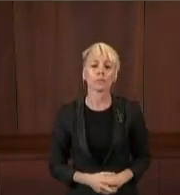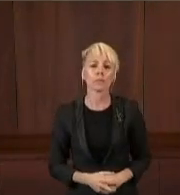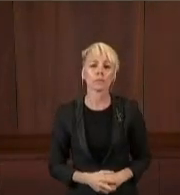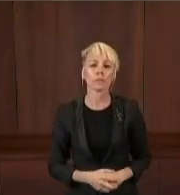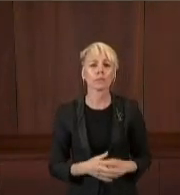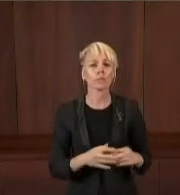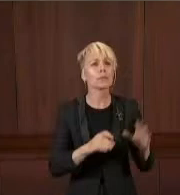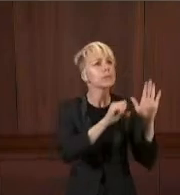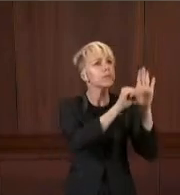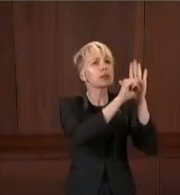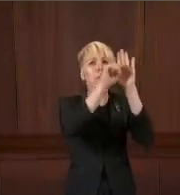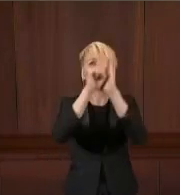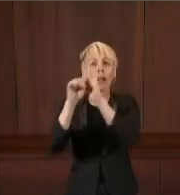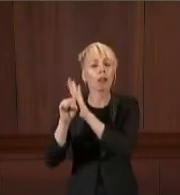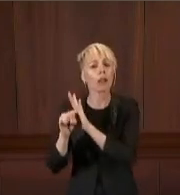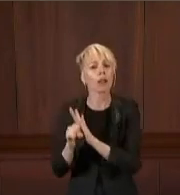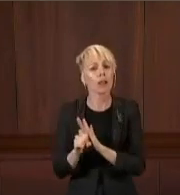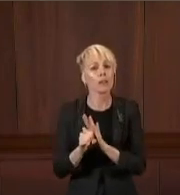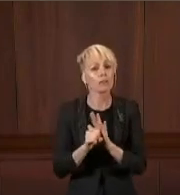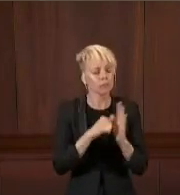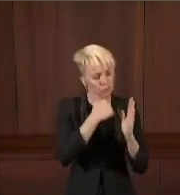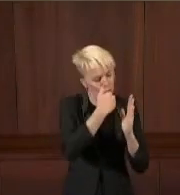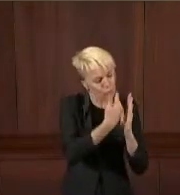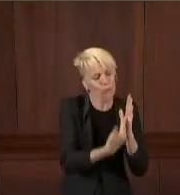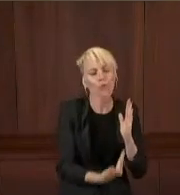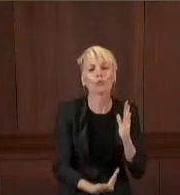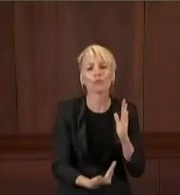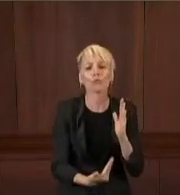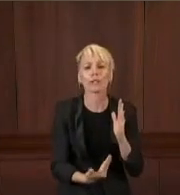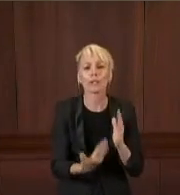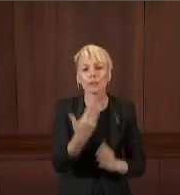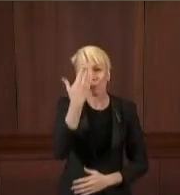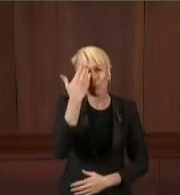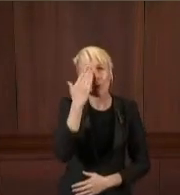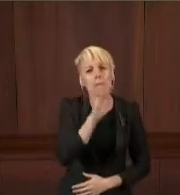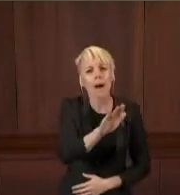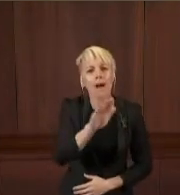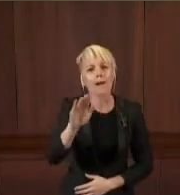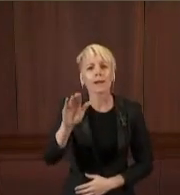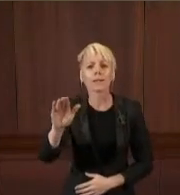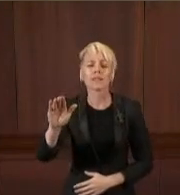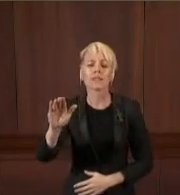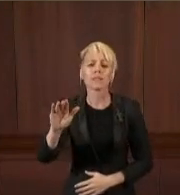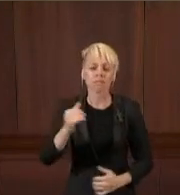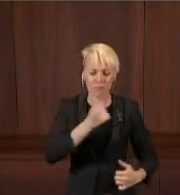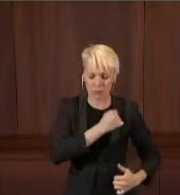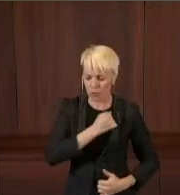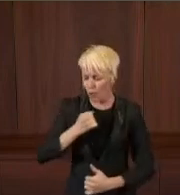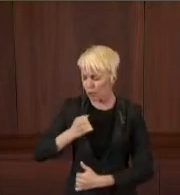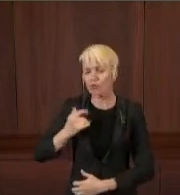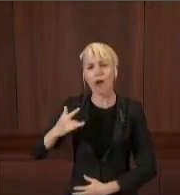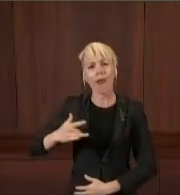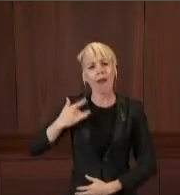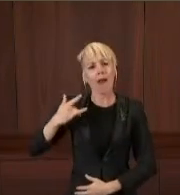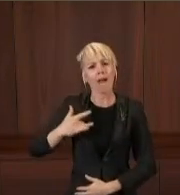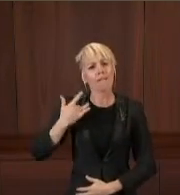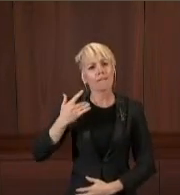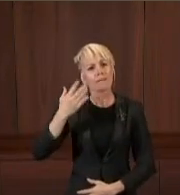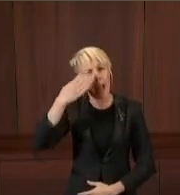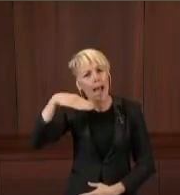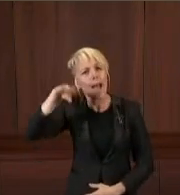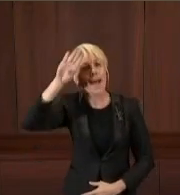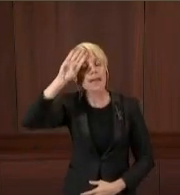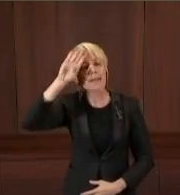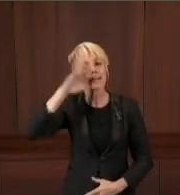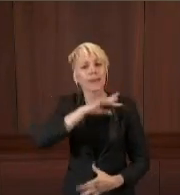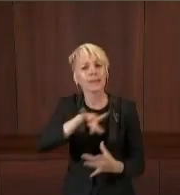and determination of all who serve, stories that are immortalised in the ANZAC spirit,